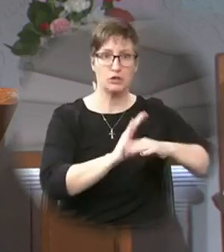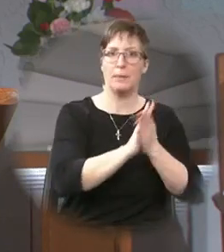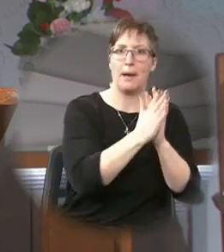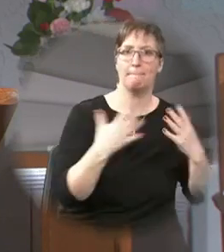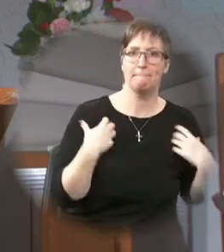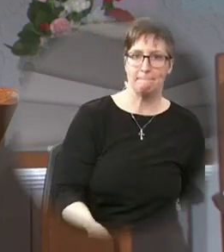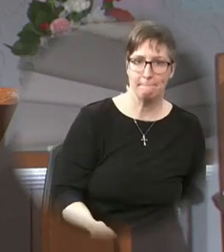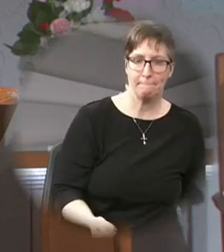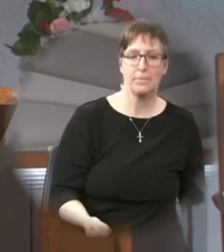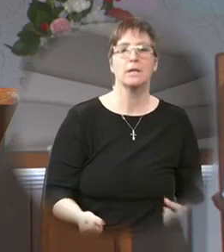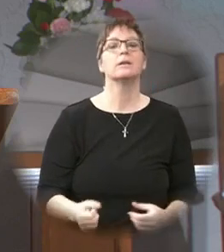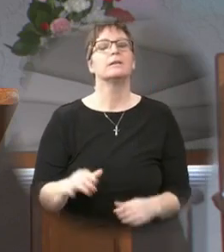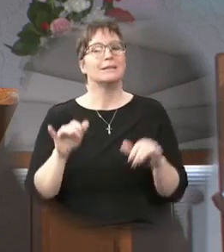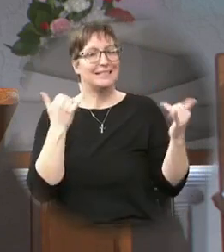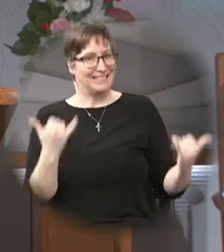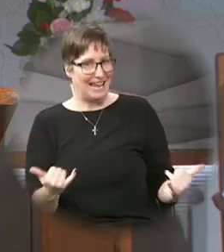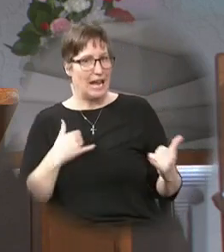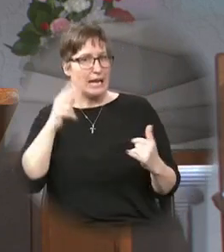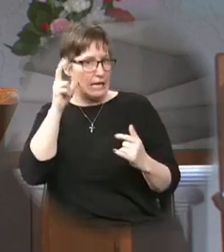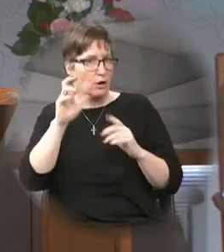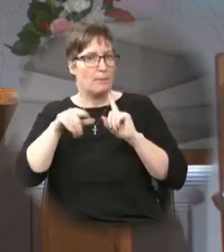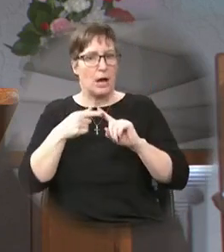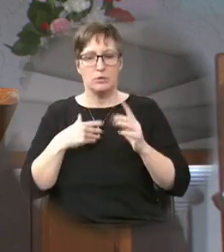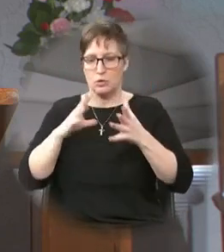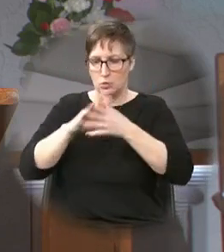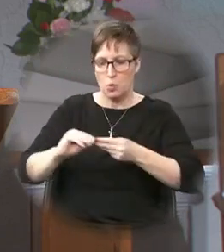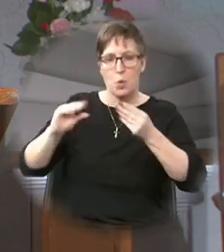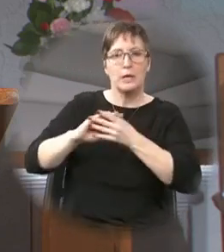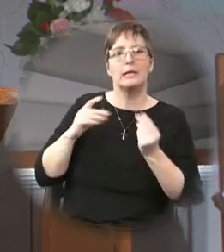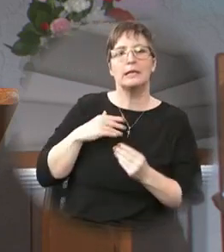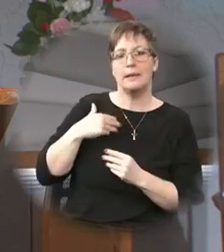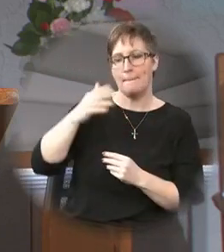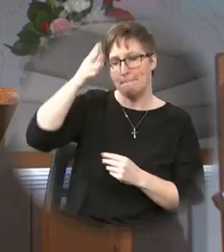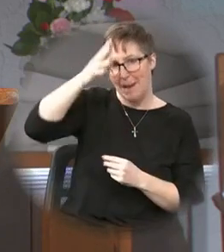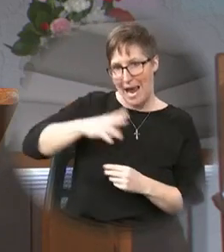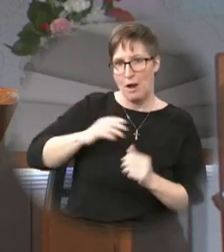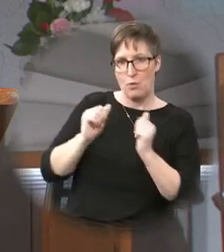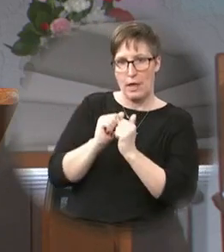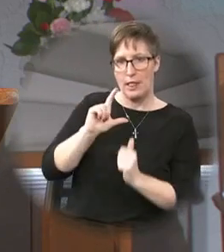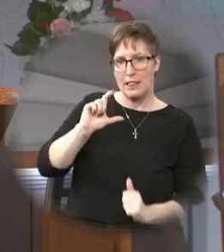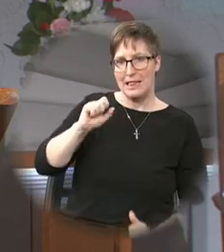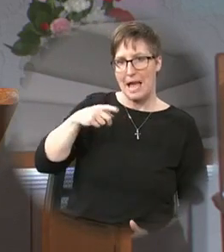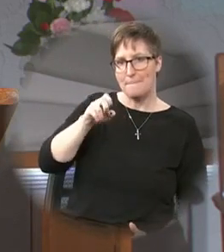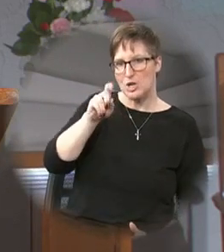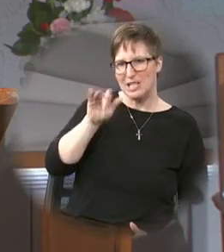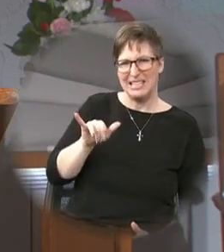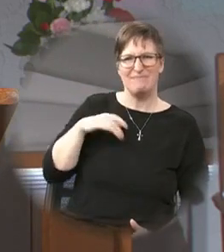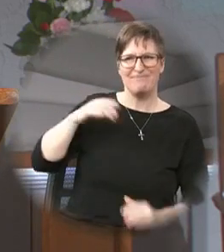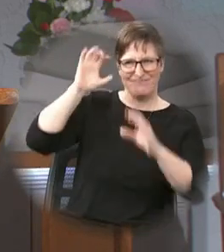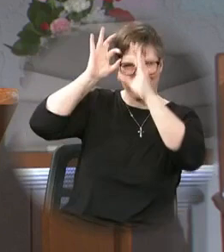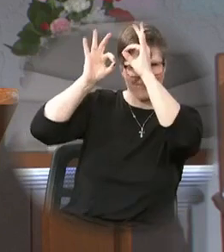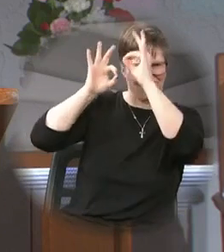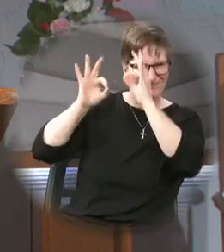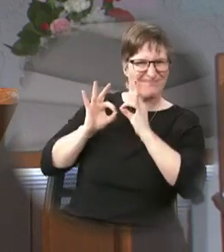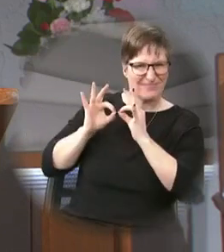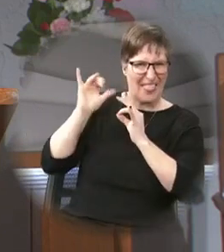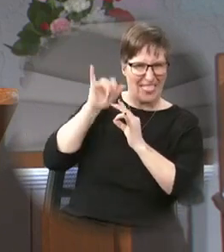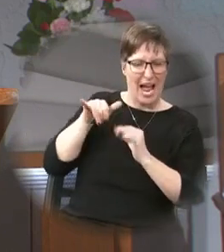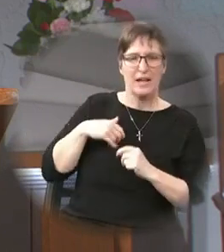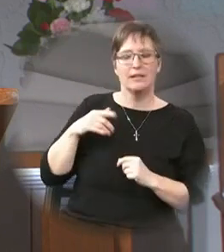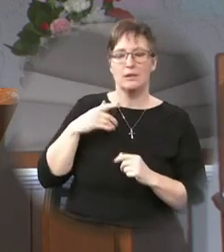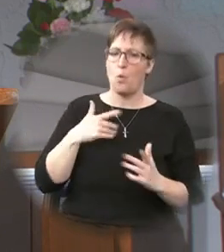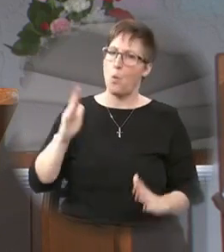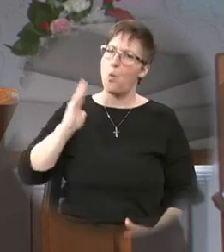we heard the encounter between Jesus and a man suffering from leprosy. It was a dreaded disease in the ancient